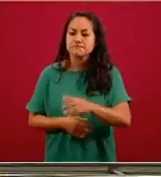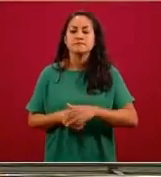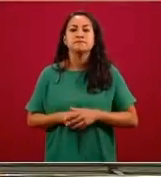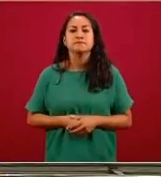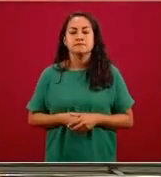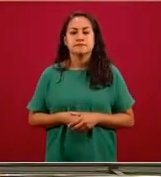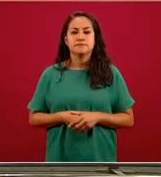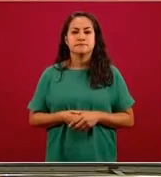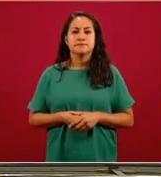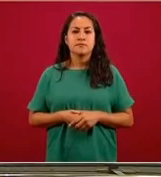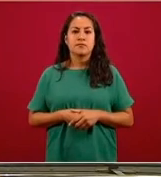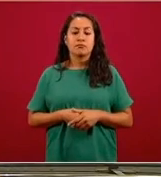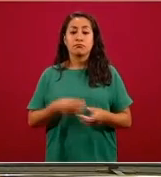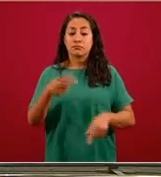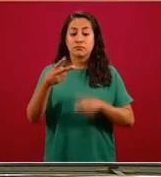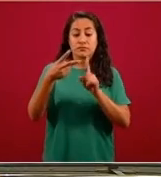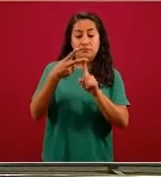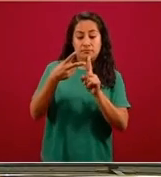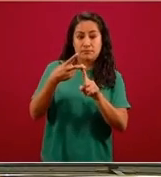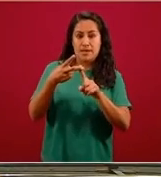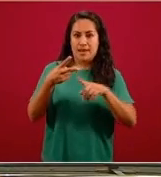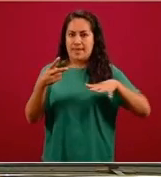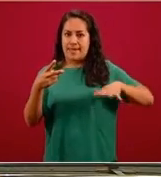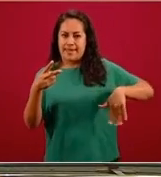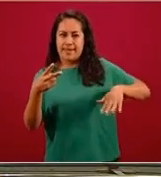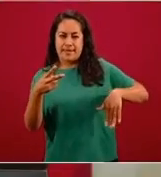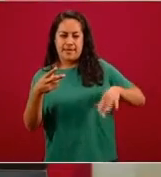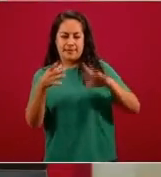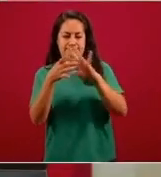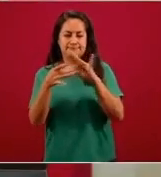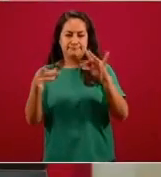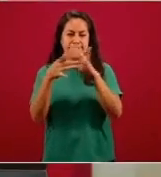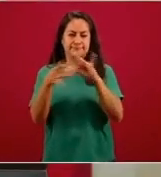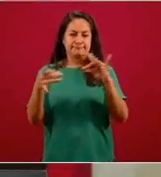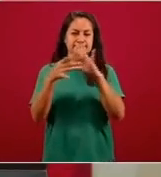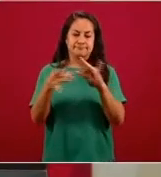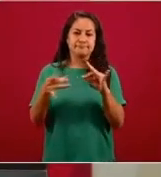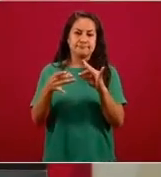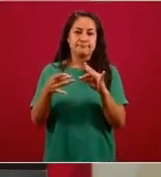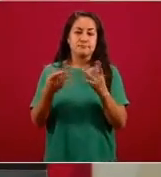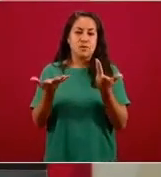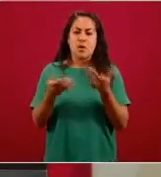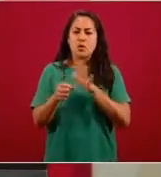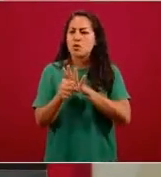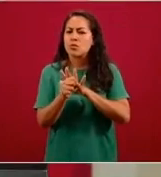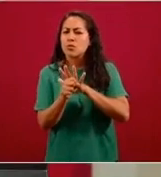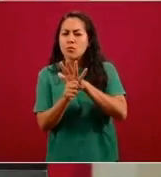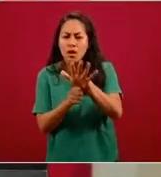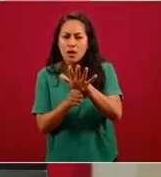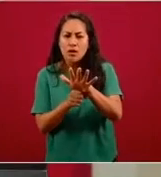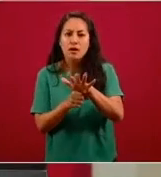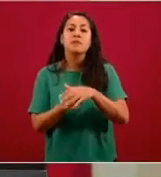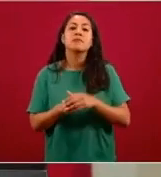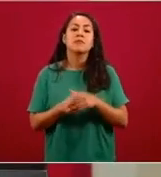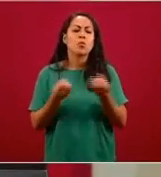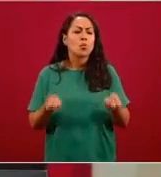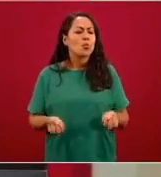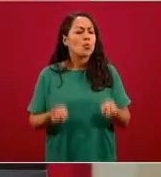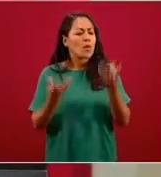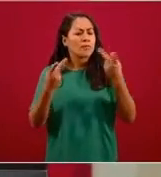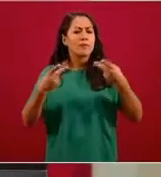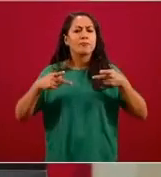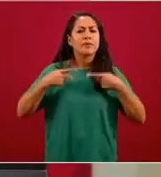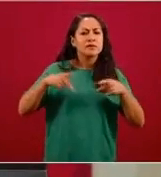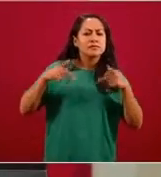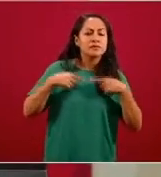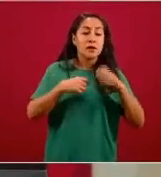Yes, that has to do with the question that Bianca from Notimex posed. There is no plan. We don't have a predefined plan for the